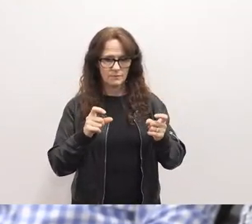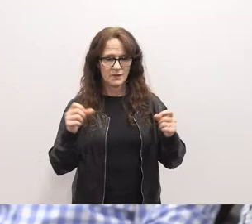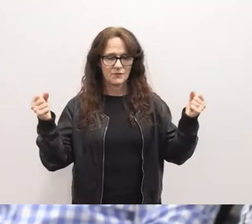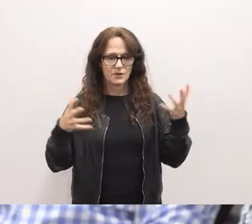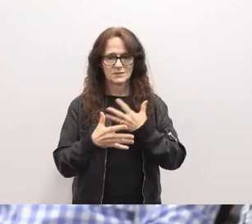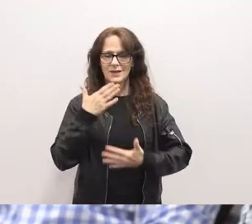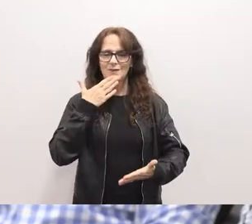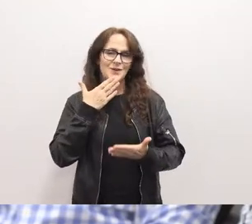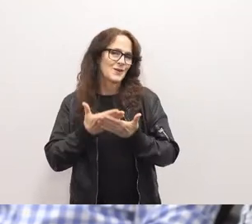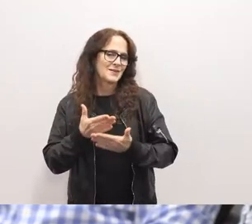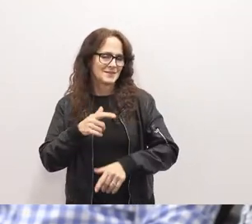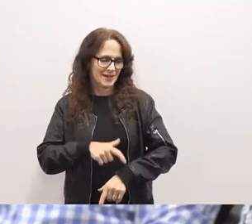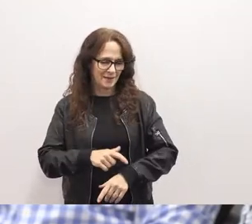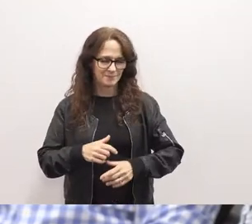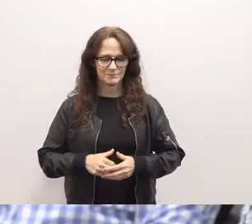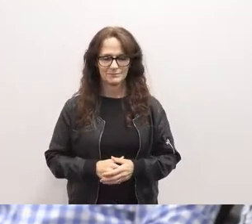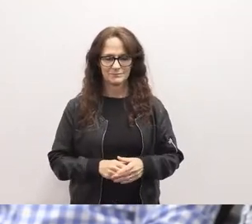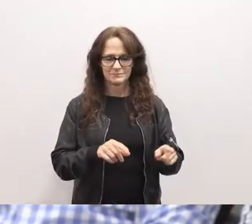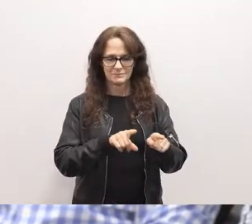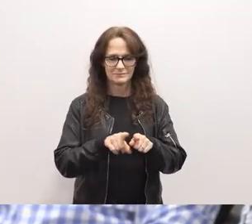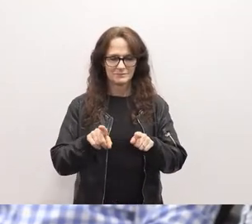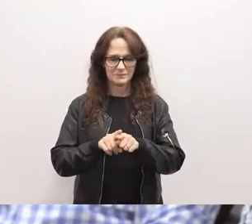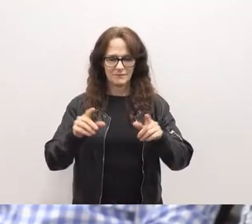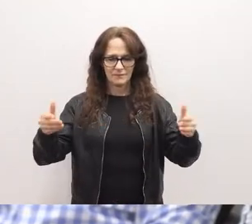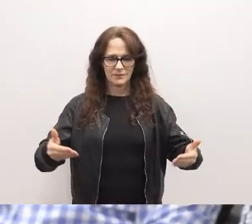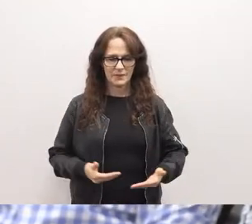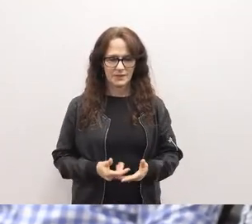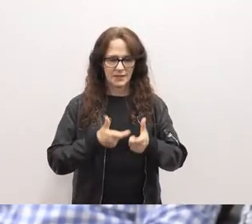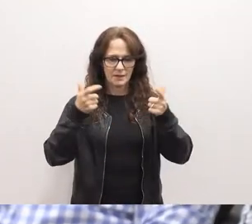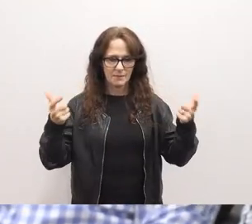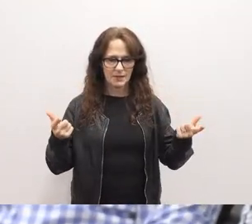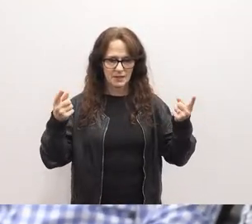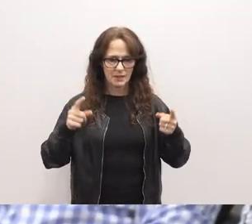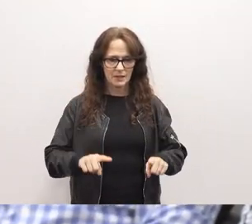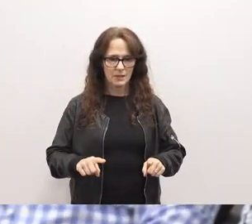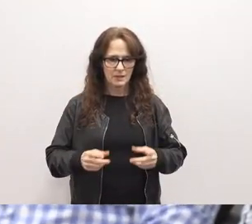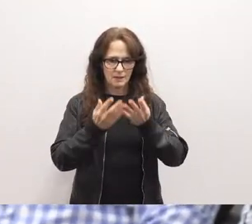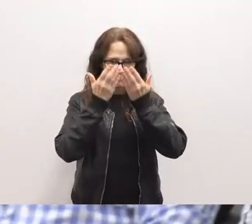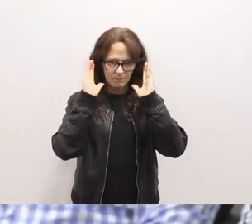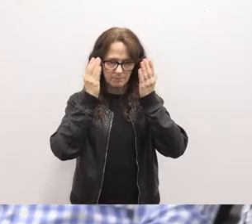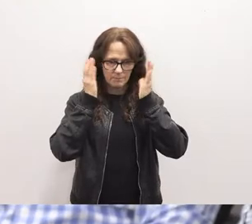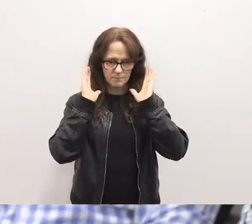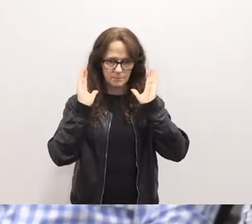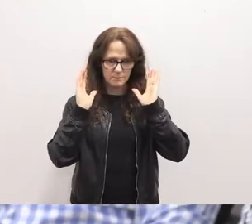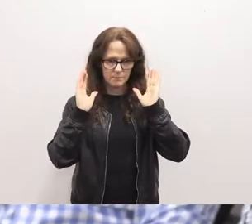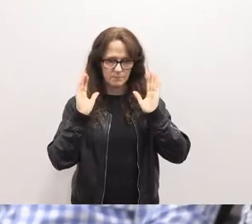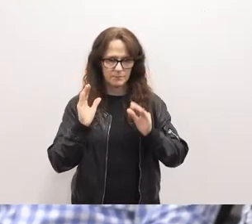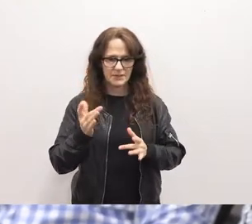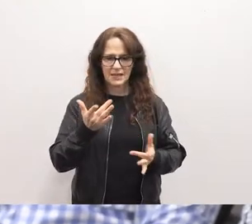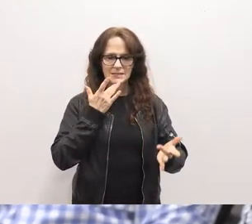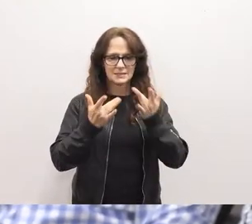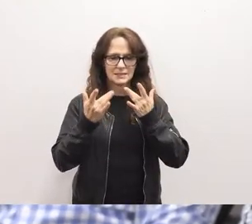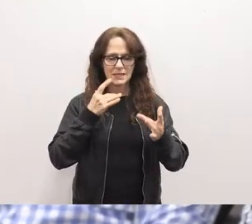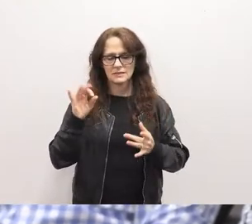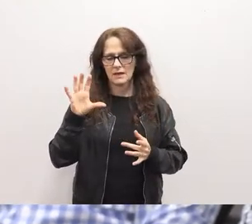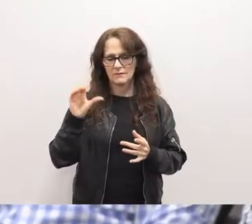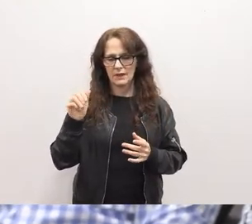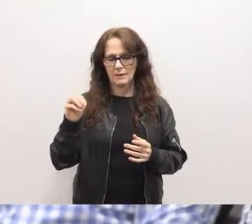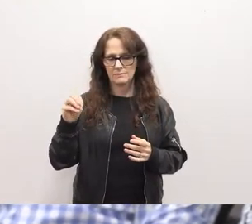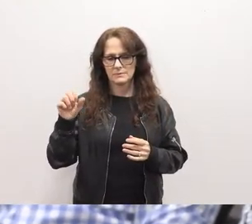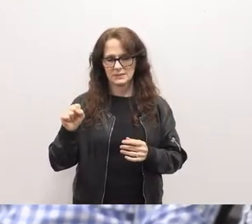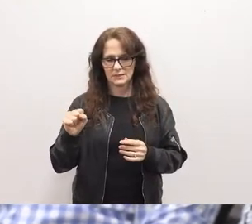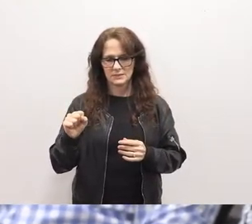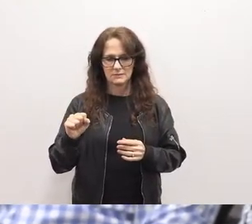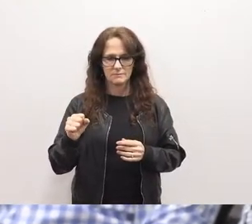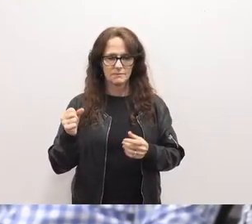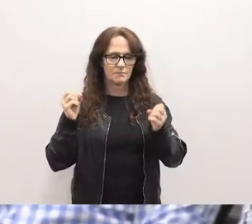time. We would also like to invite you to our biggest event, Halloween, also known as Taste of CAMS, which